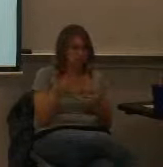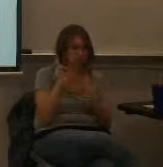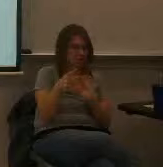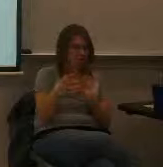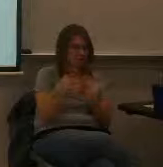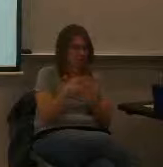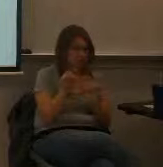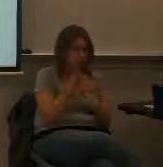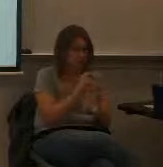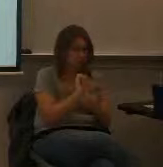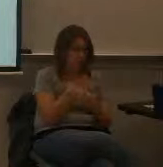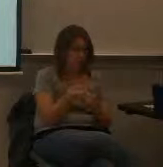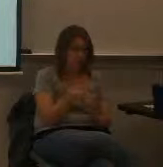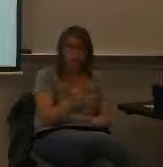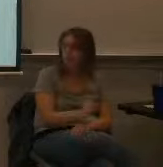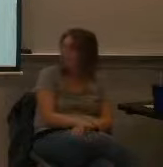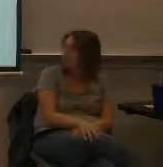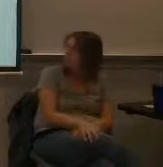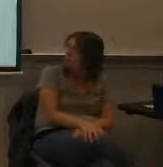environment.